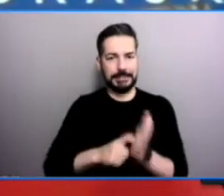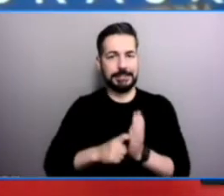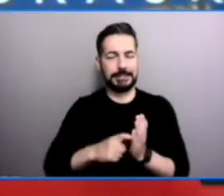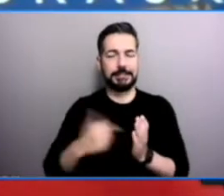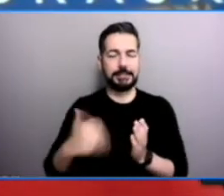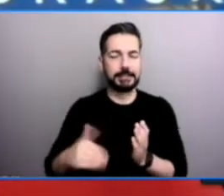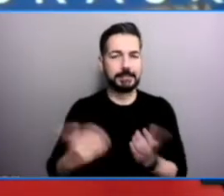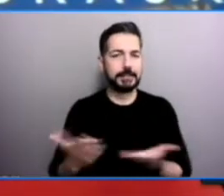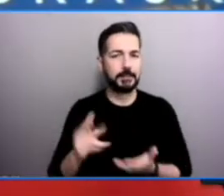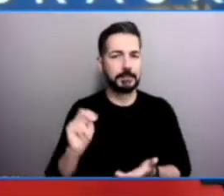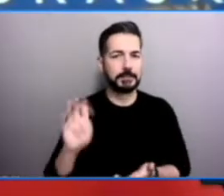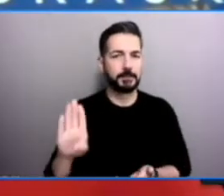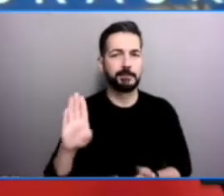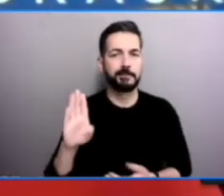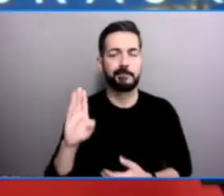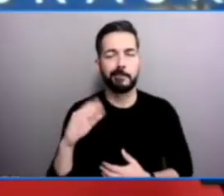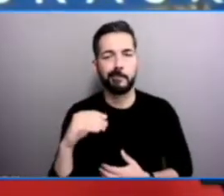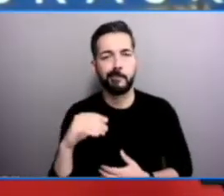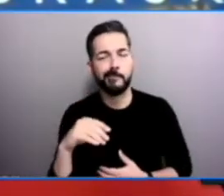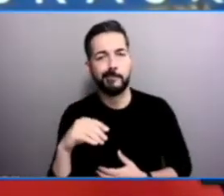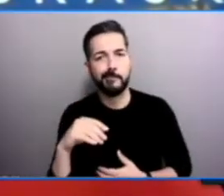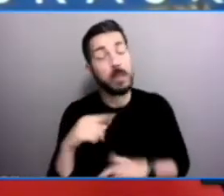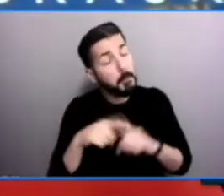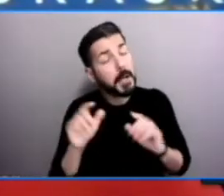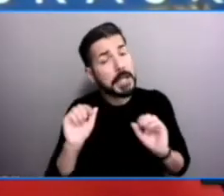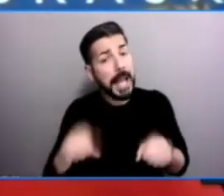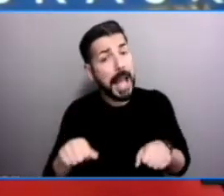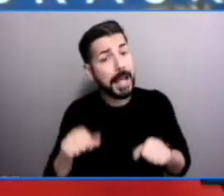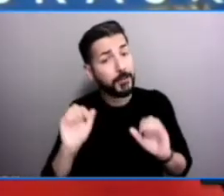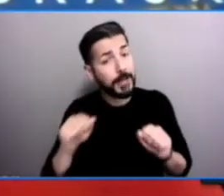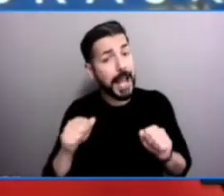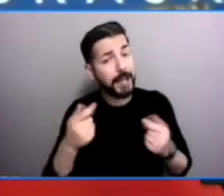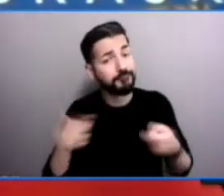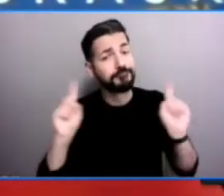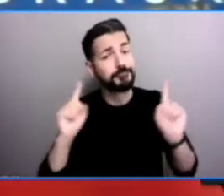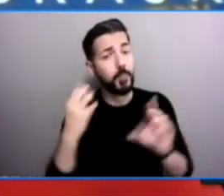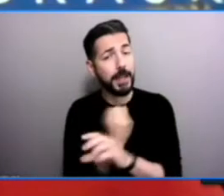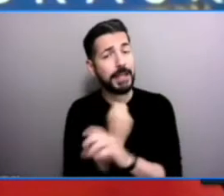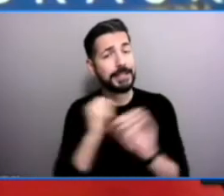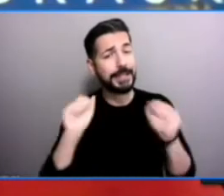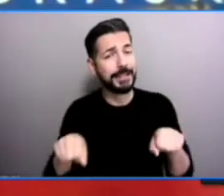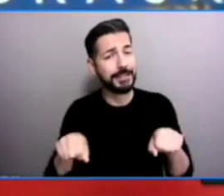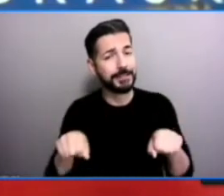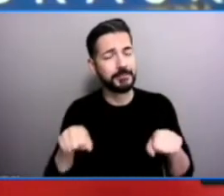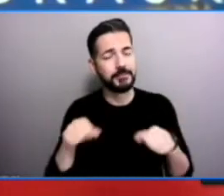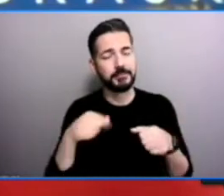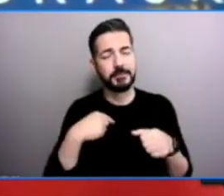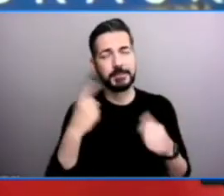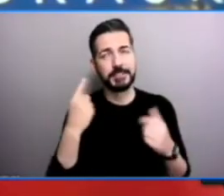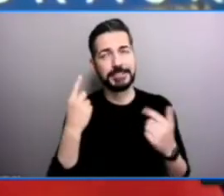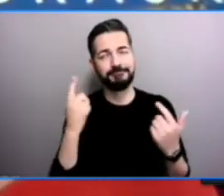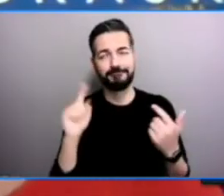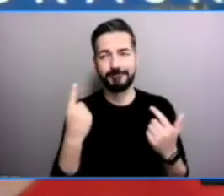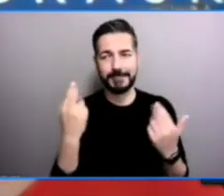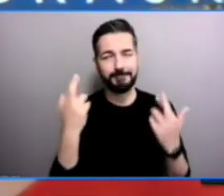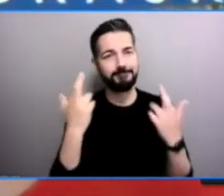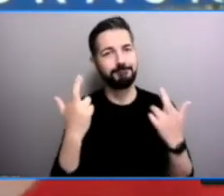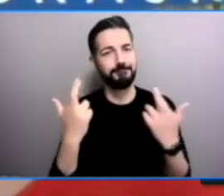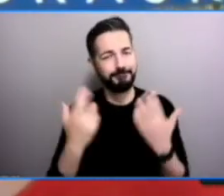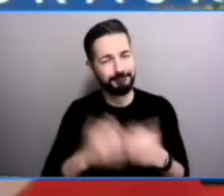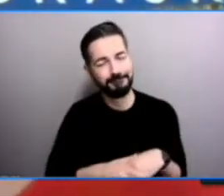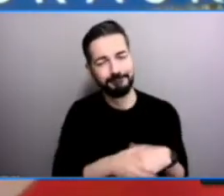we dedicated to that. And especially up front in kind of our ballot initiatives. I know that the one that Brad